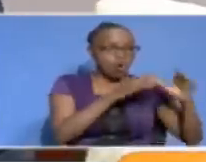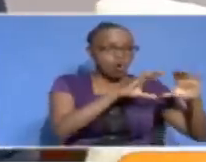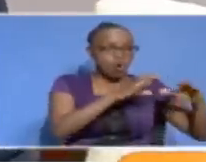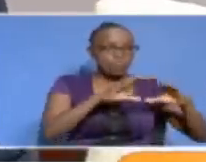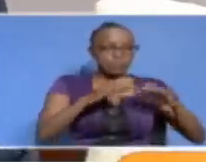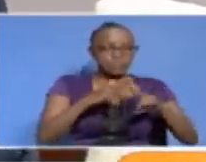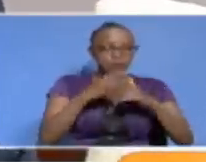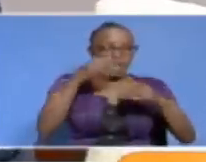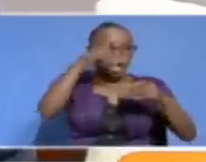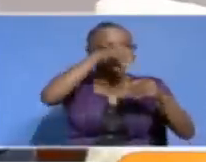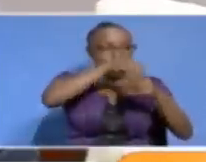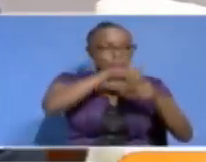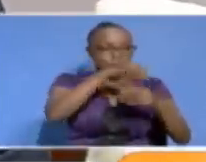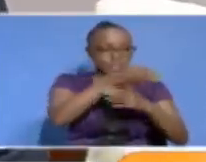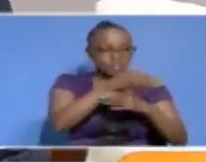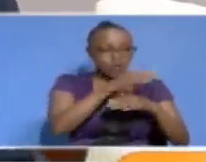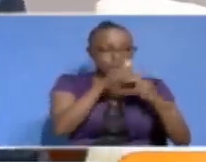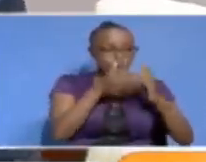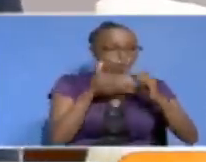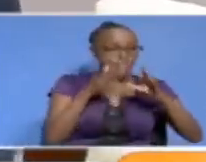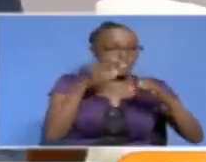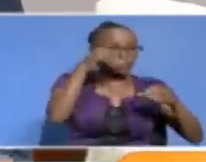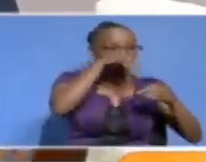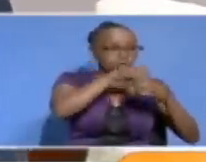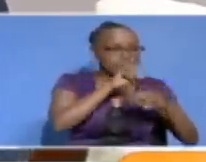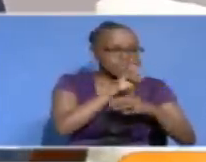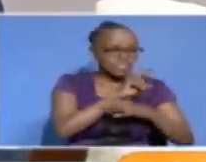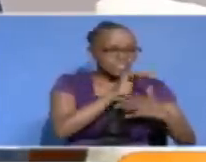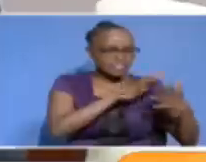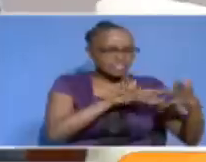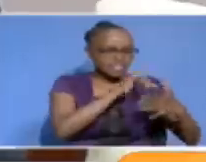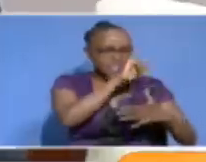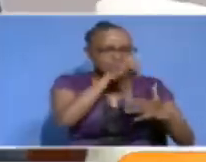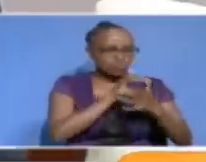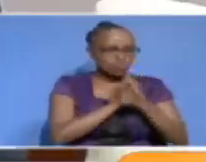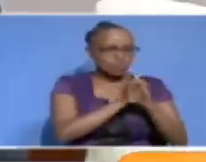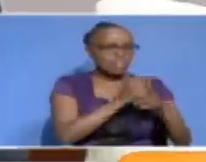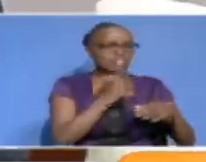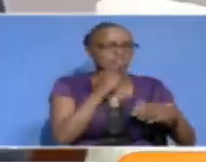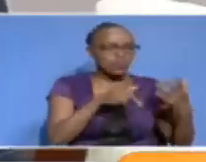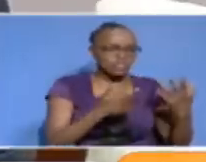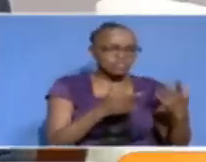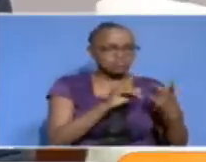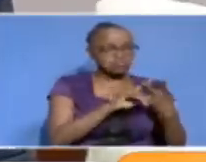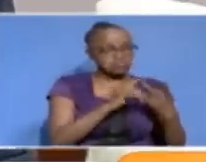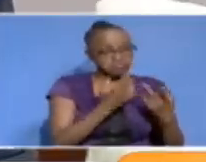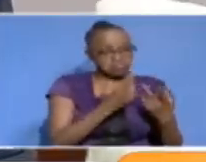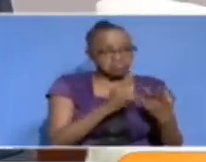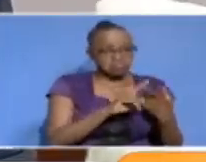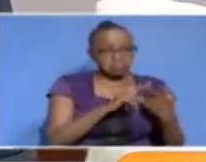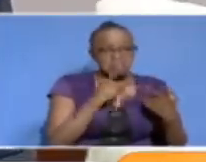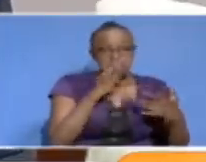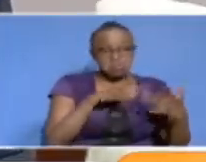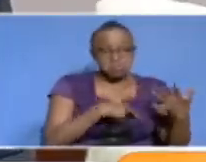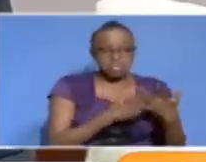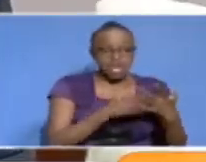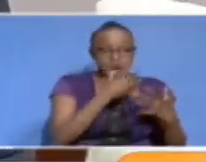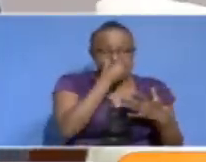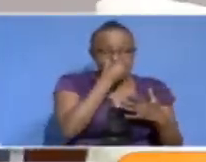are accommodated, all the leaders are accommodated. Tuangalie structure ya Jubilee inasema nini? Inasema ni